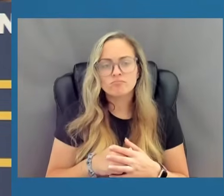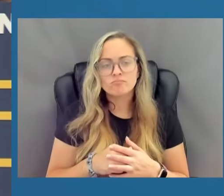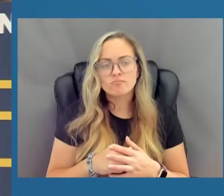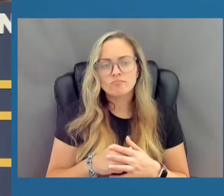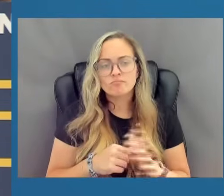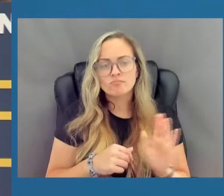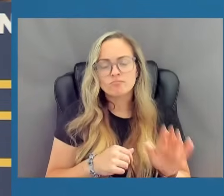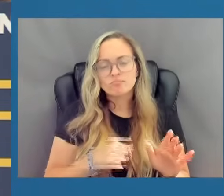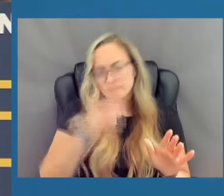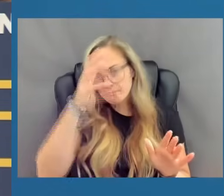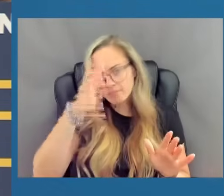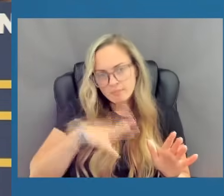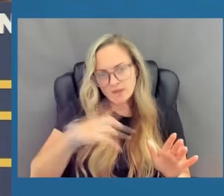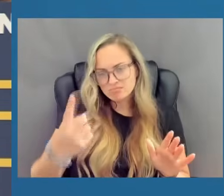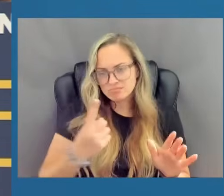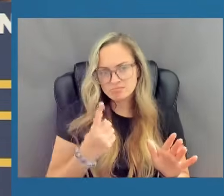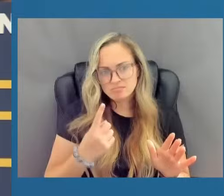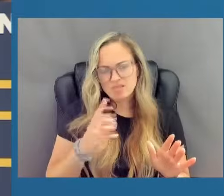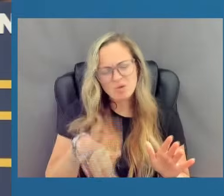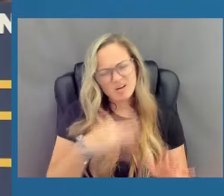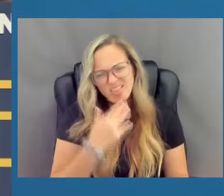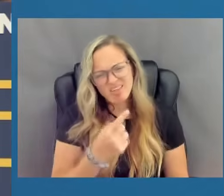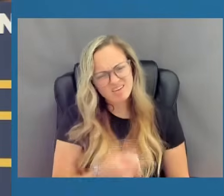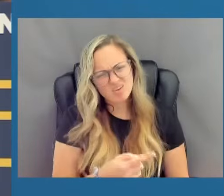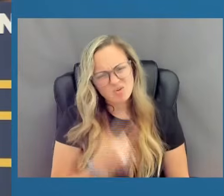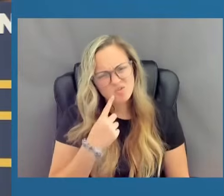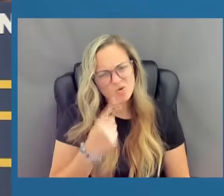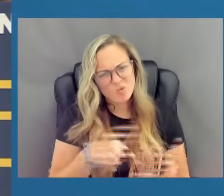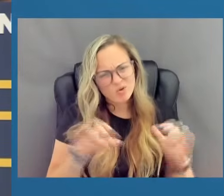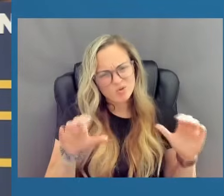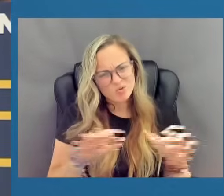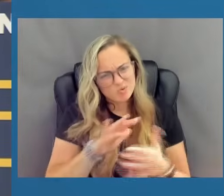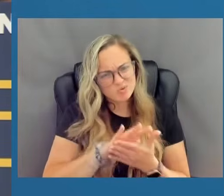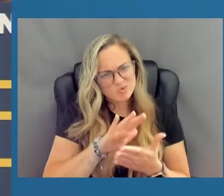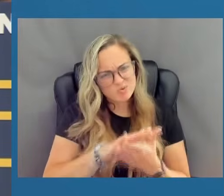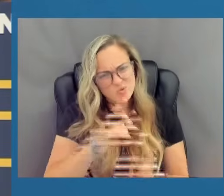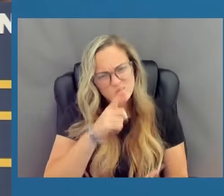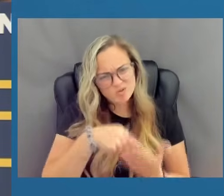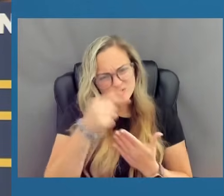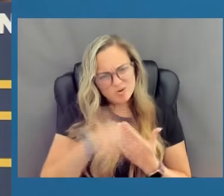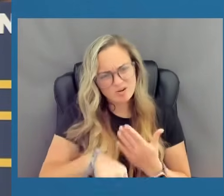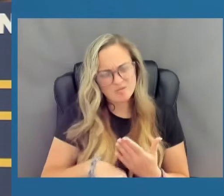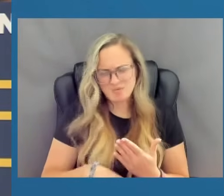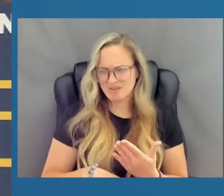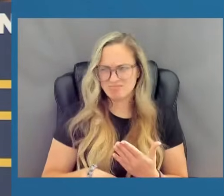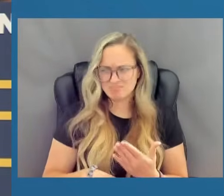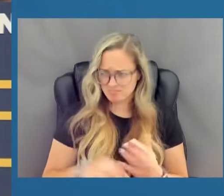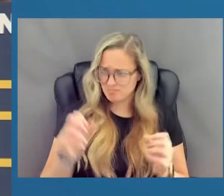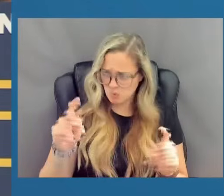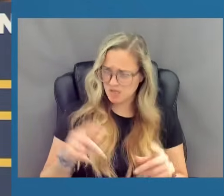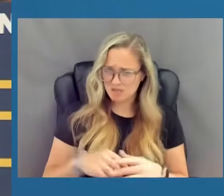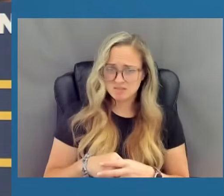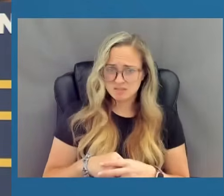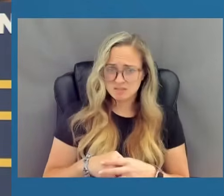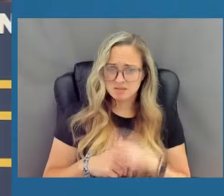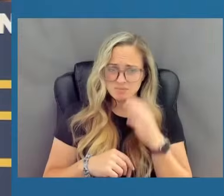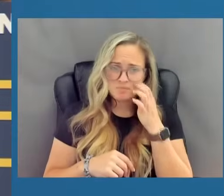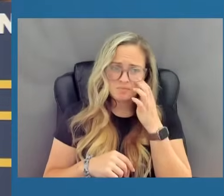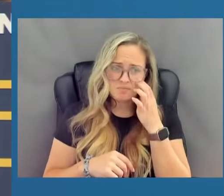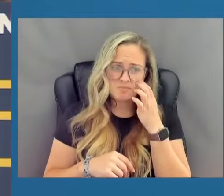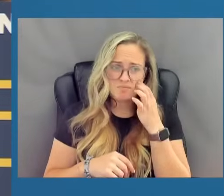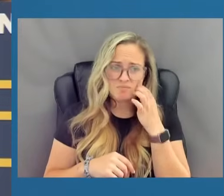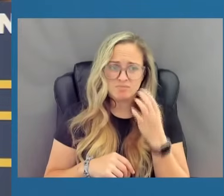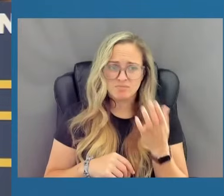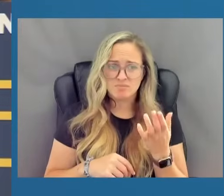Gentleman in Manhattan comes up and goes, I want to thank you for what you did with the school lunch program. And I'm looking at it, I was like, okay. He says, and